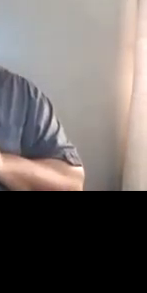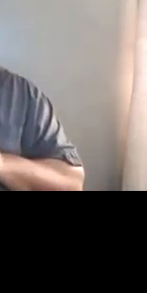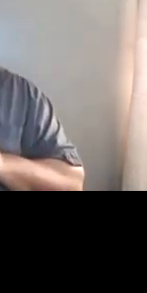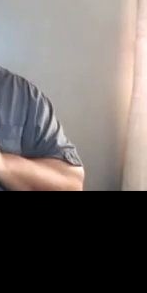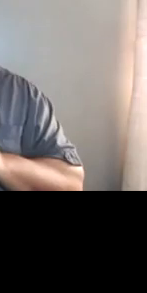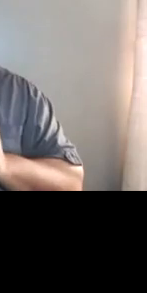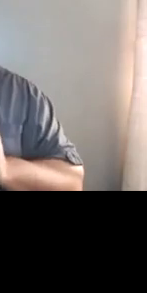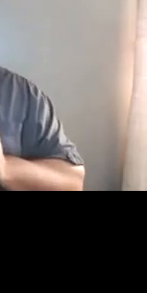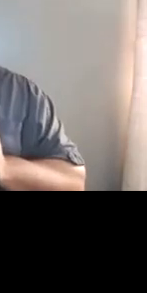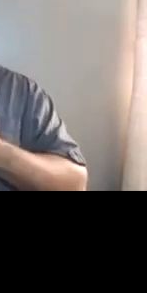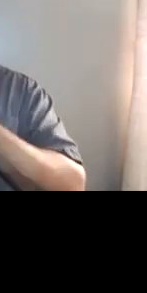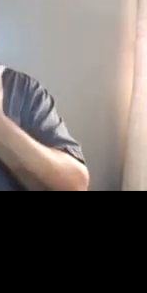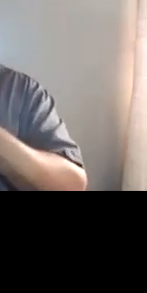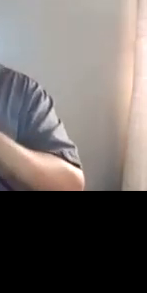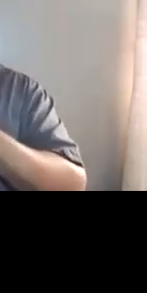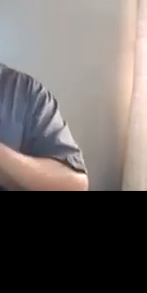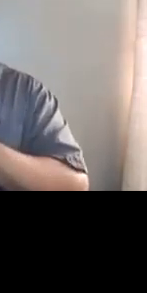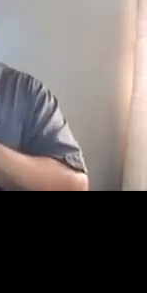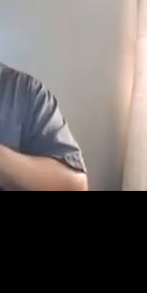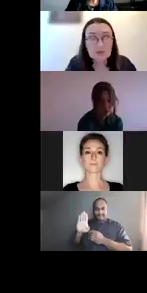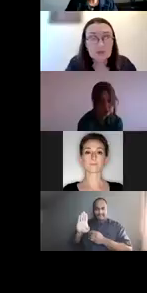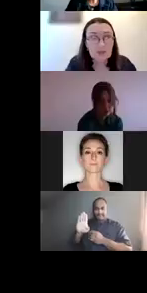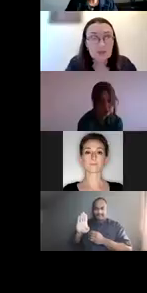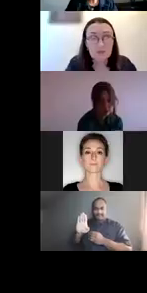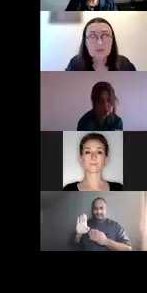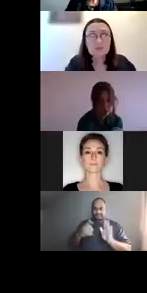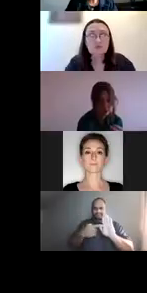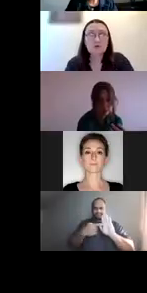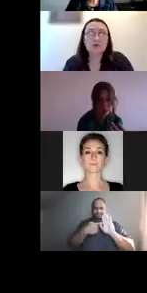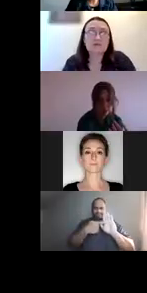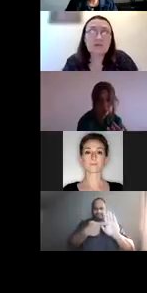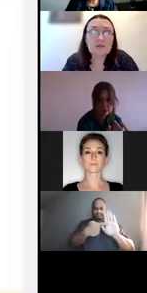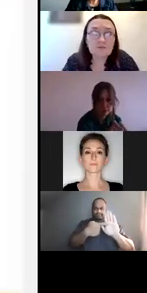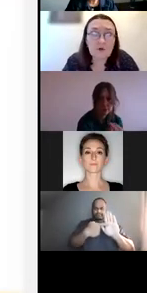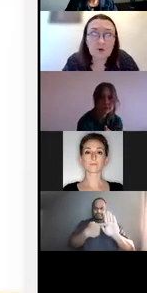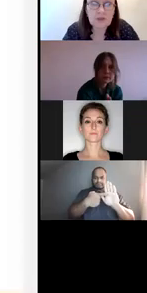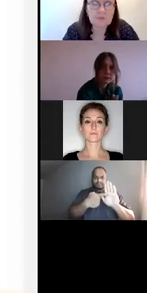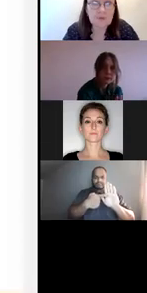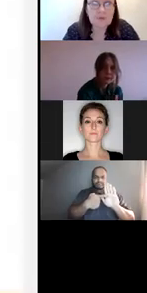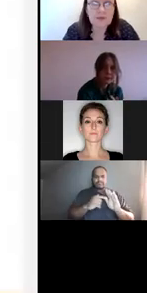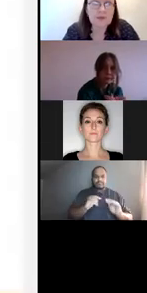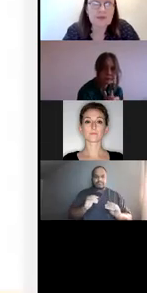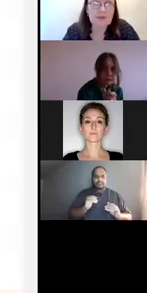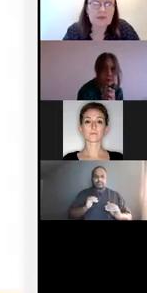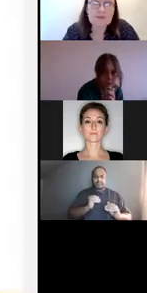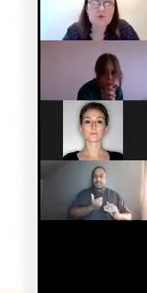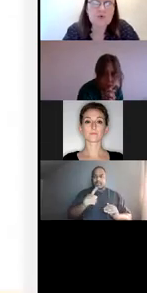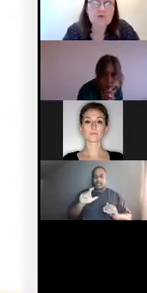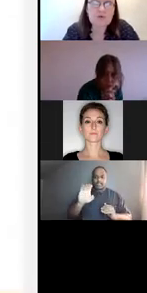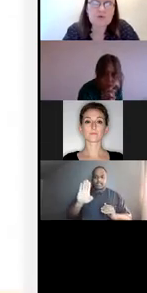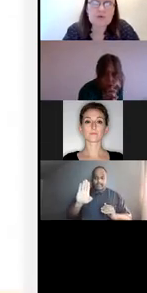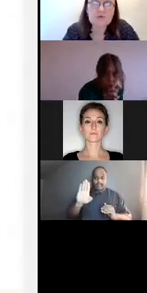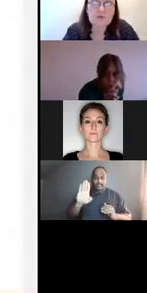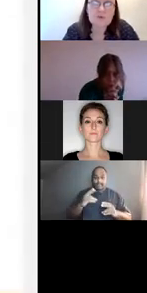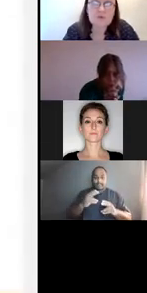our university, our laboratory, let me share with you the site of our lab, is